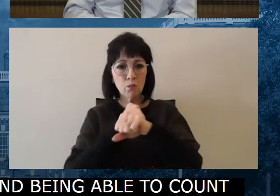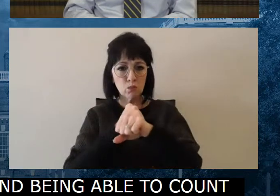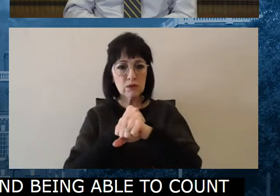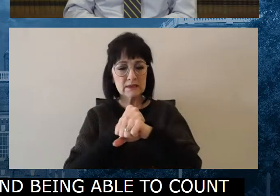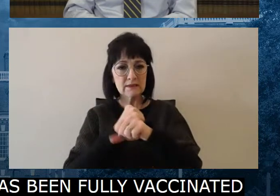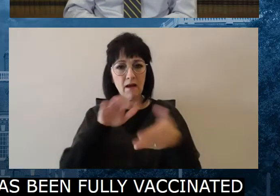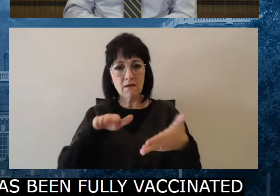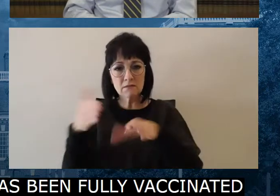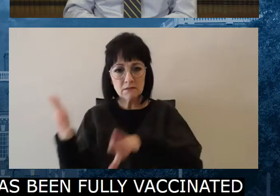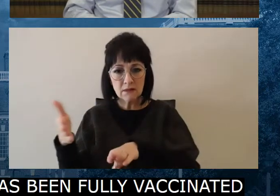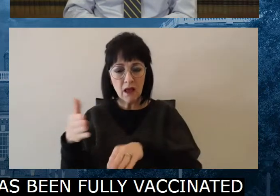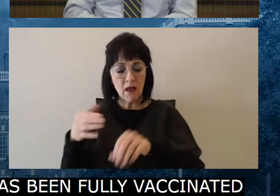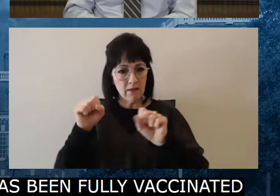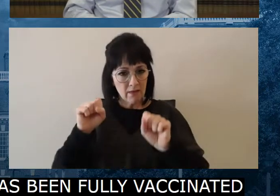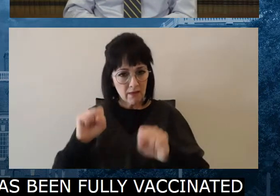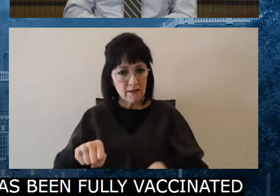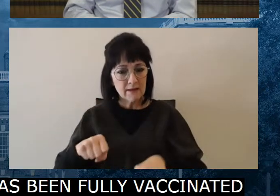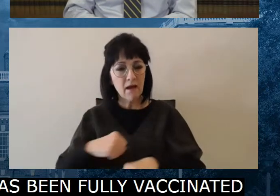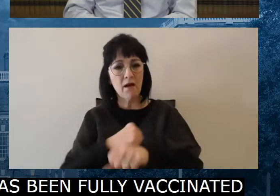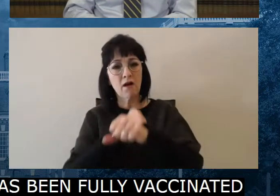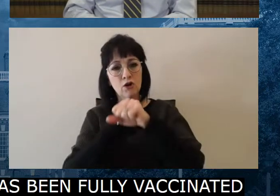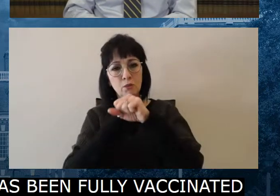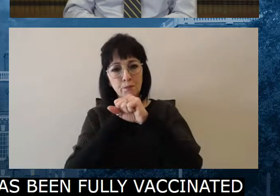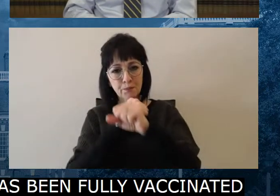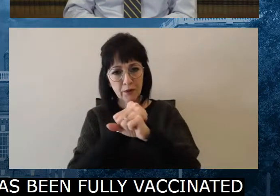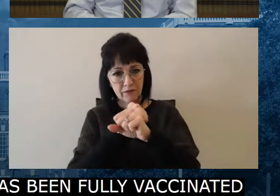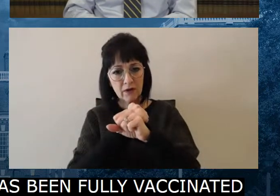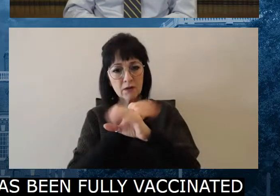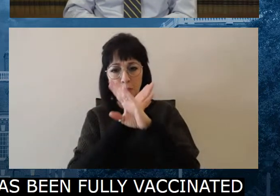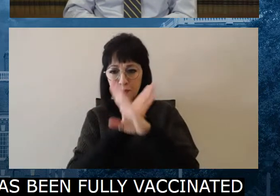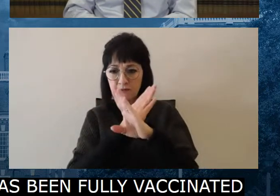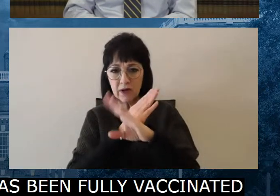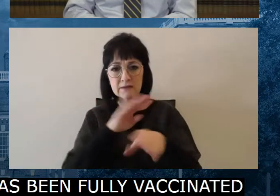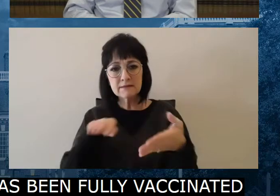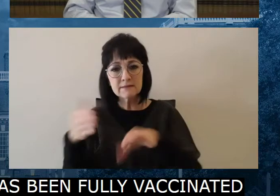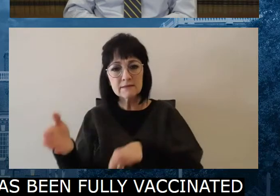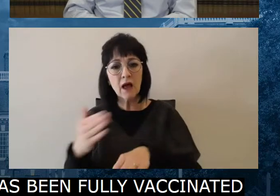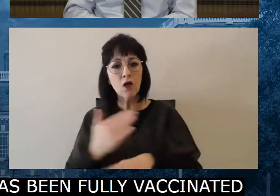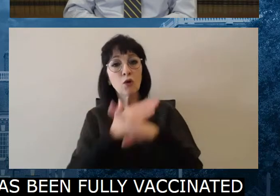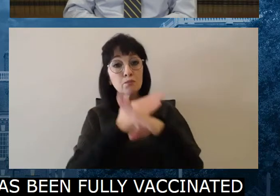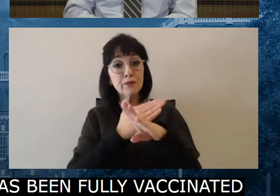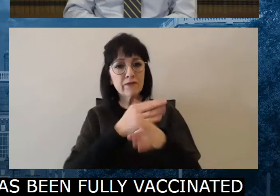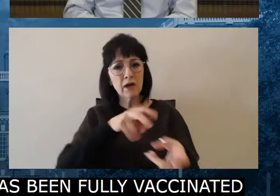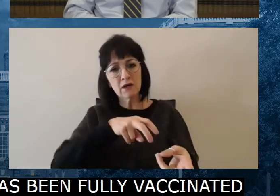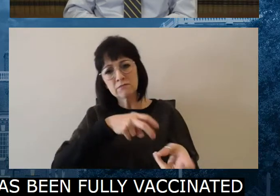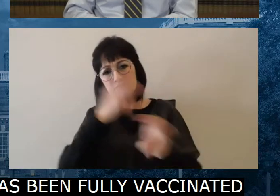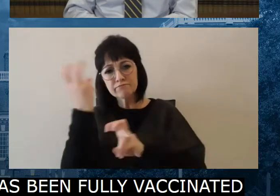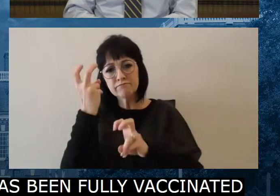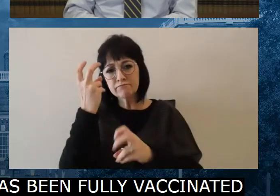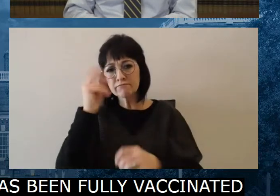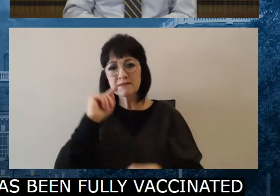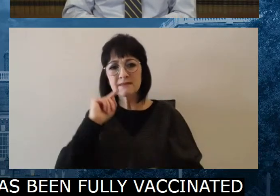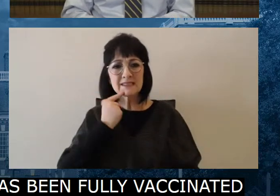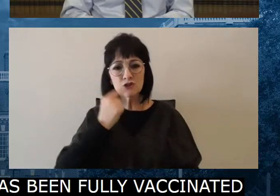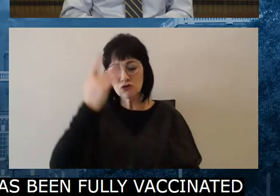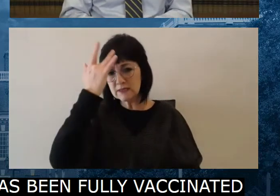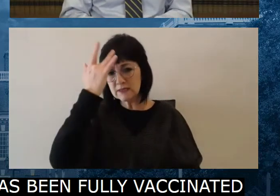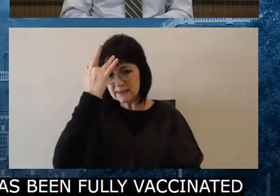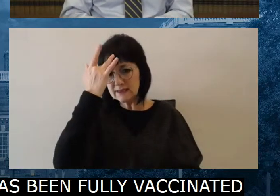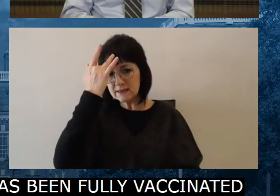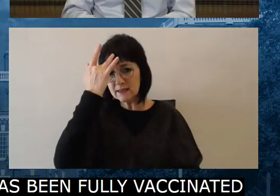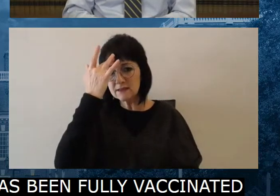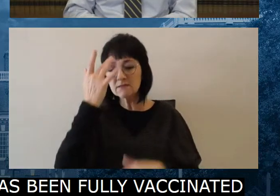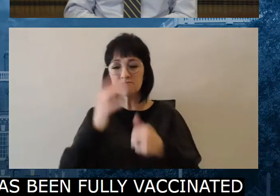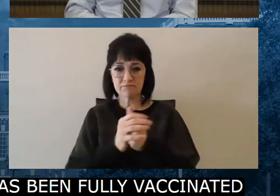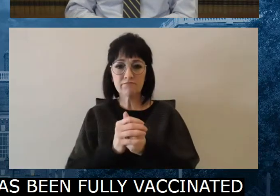85% efficacy for a serious illness, 72%, I think Dr. Rasay mentioned,